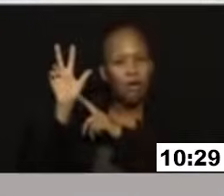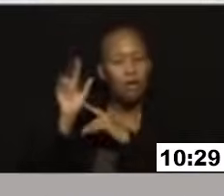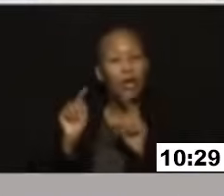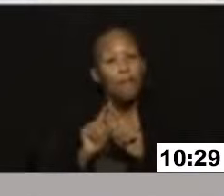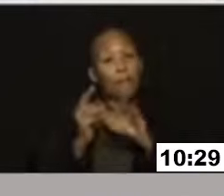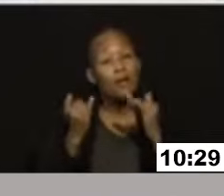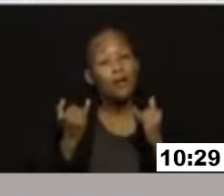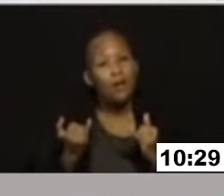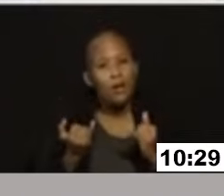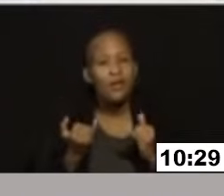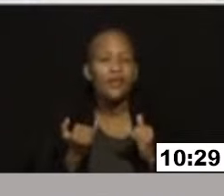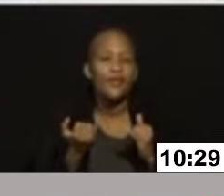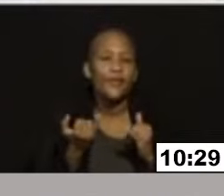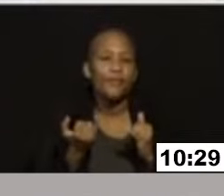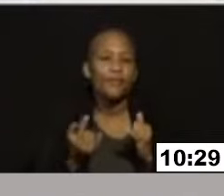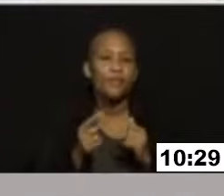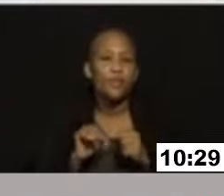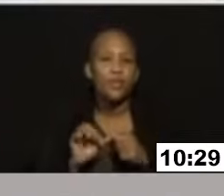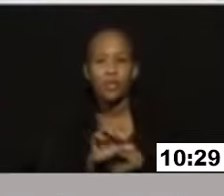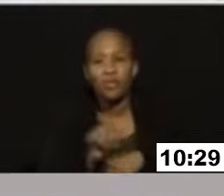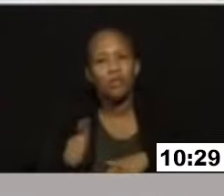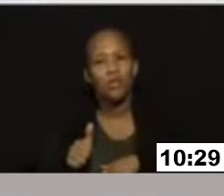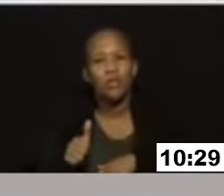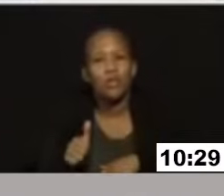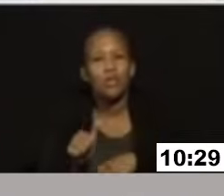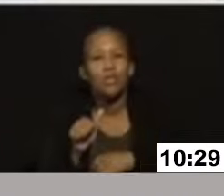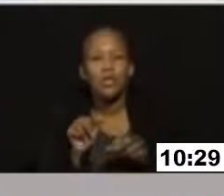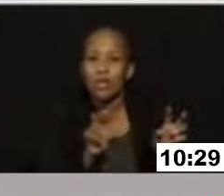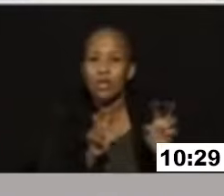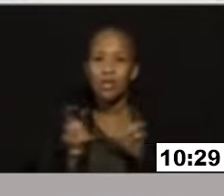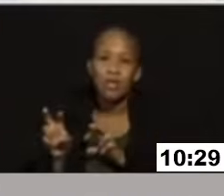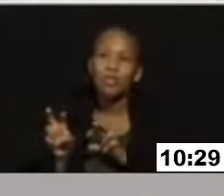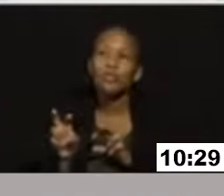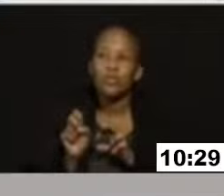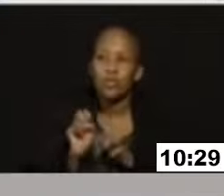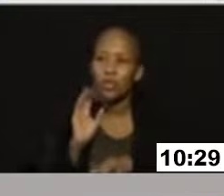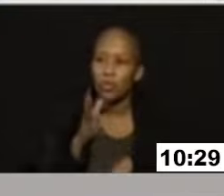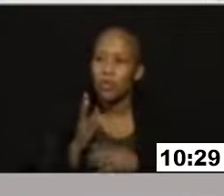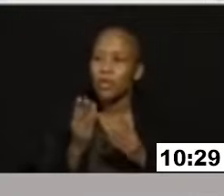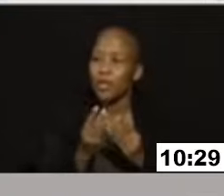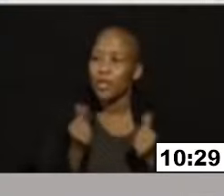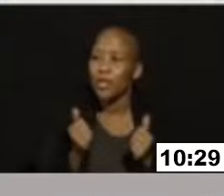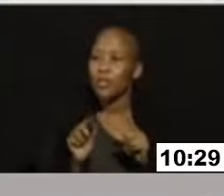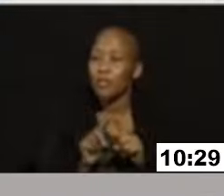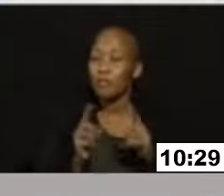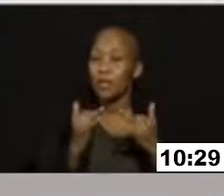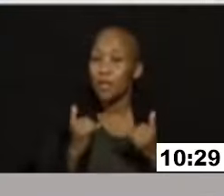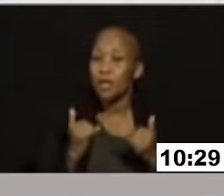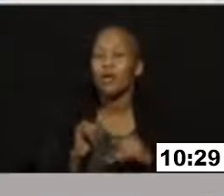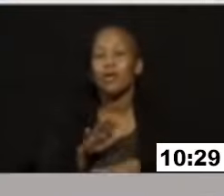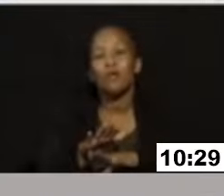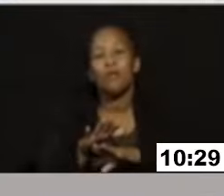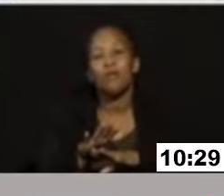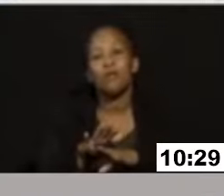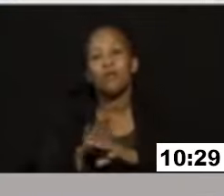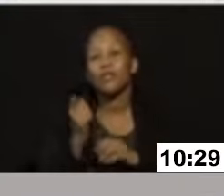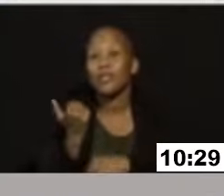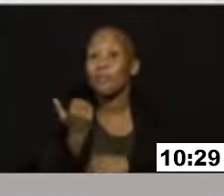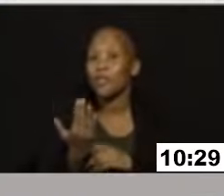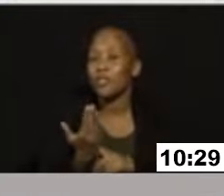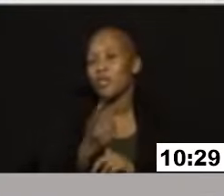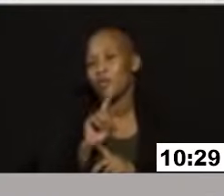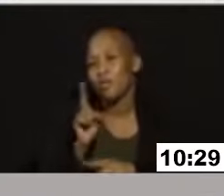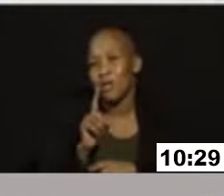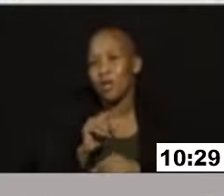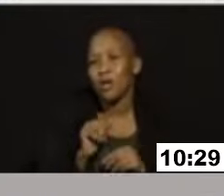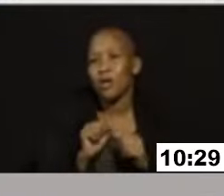entangled on the inadvertence issue, although I will address you on that. The primary submission is that 3.7 is not